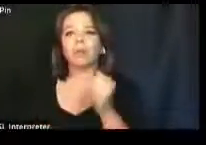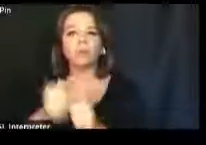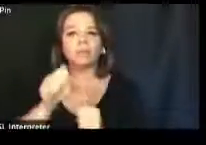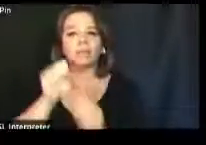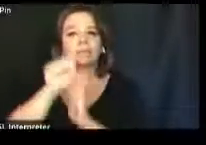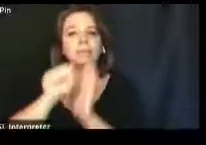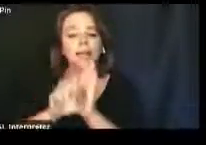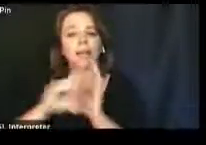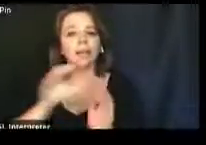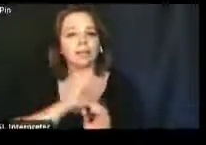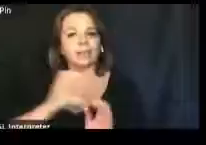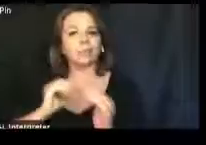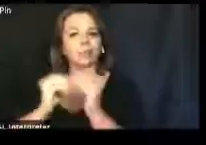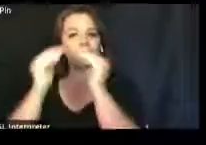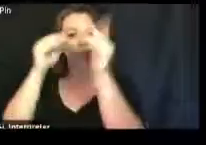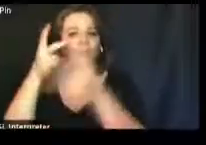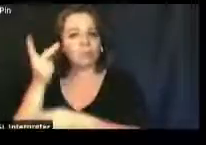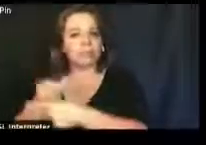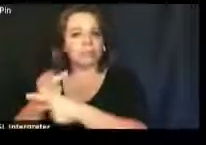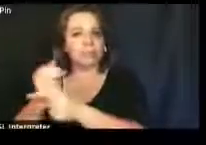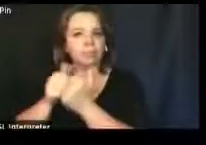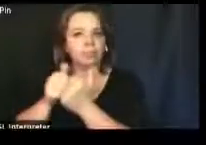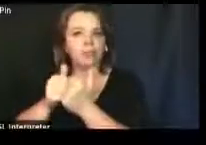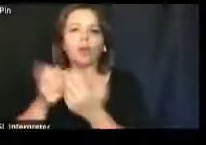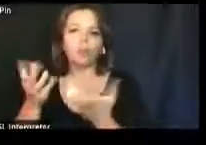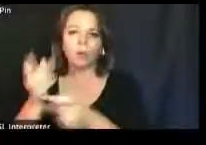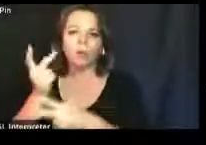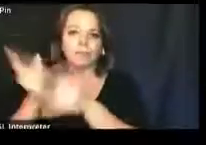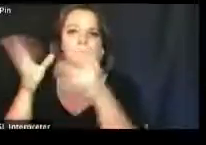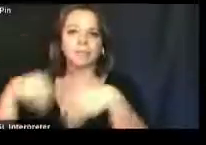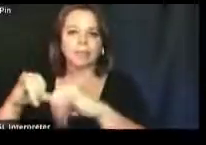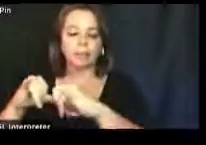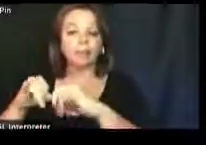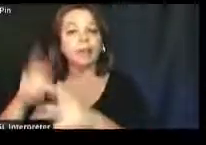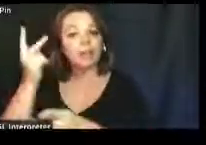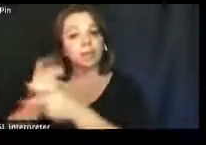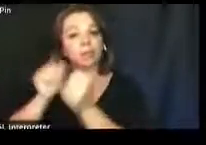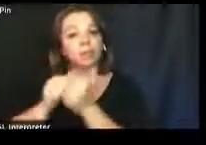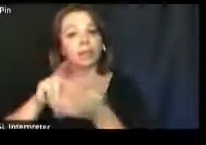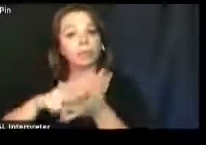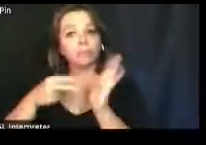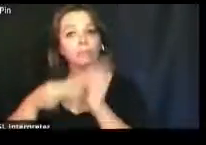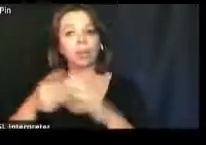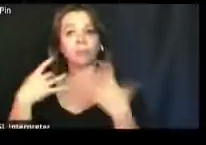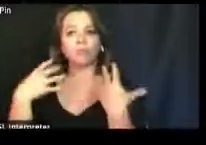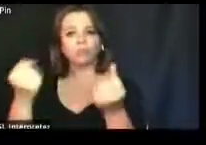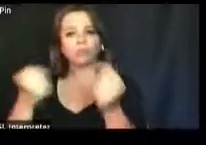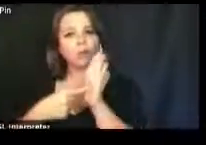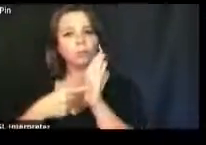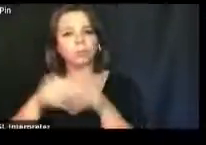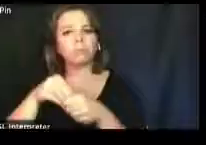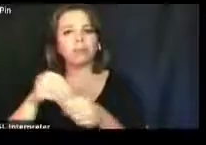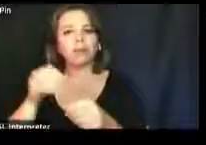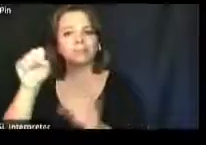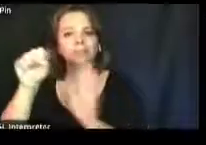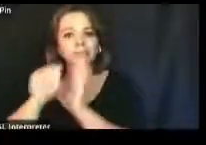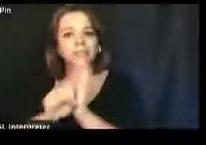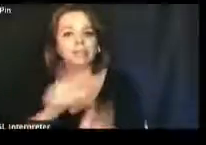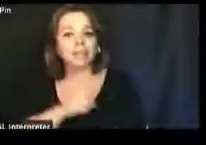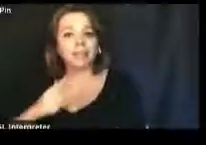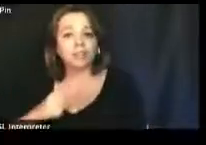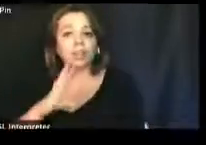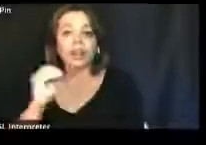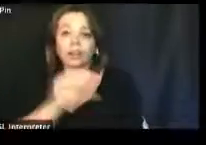like to keep it this way. Keeping our community together ensures we maintain strong representation in the state legislature and Congress to